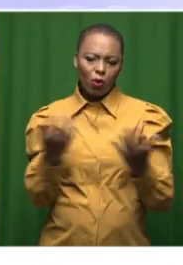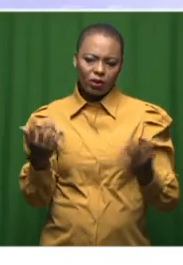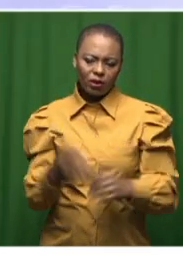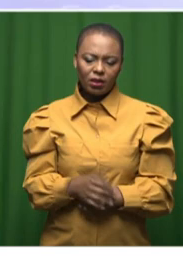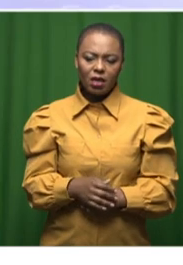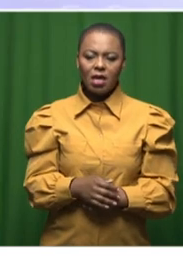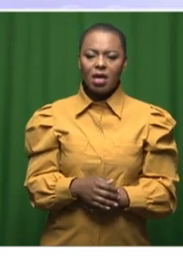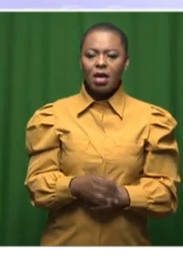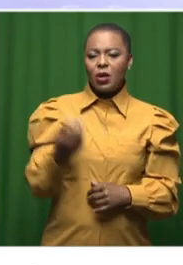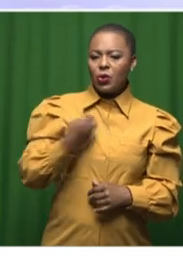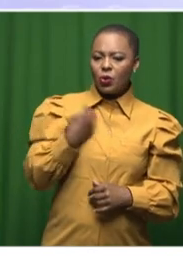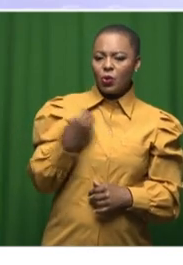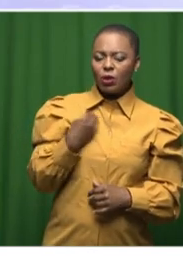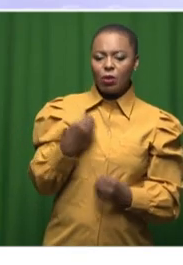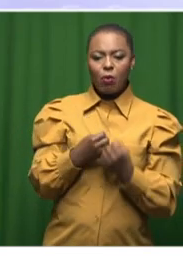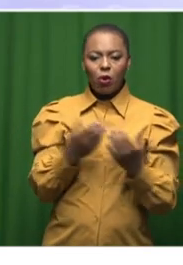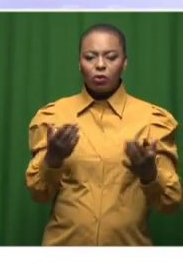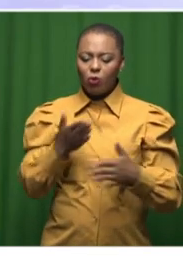unemployable.